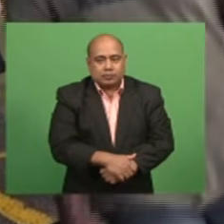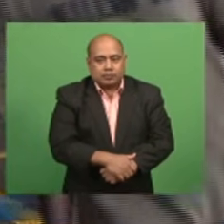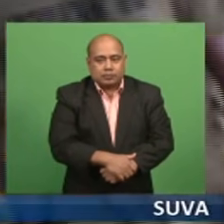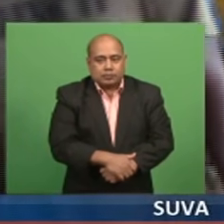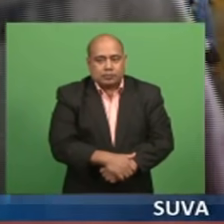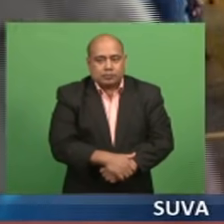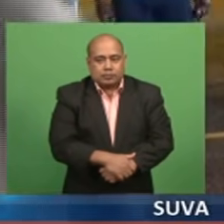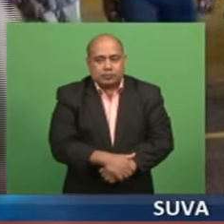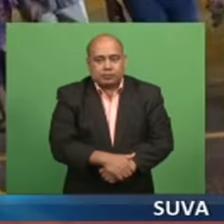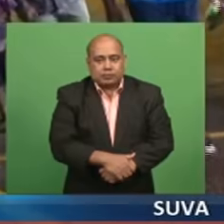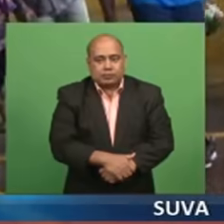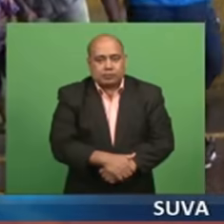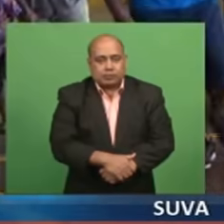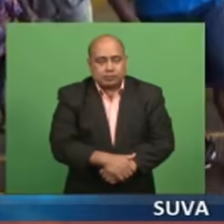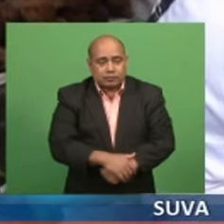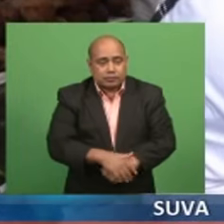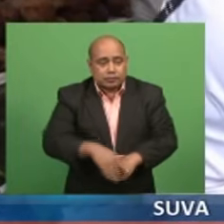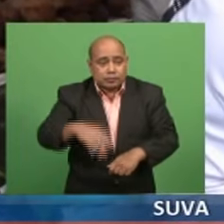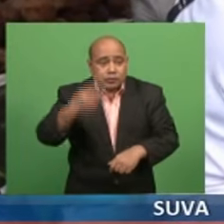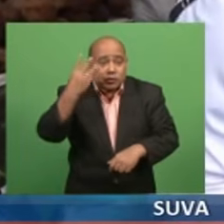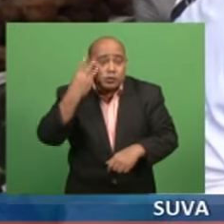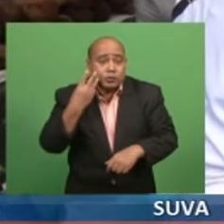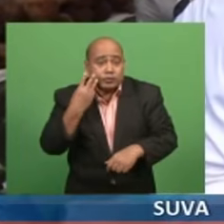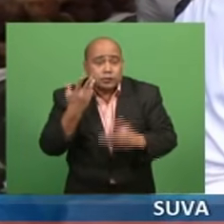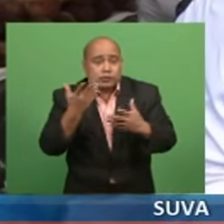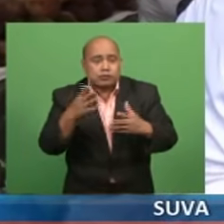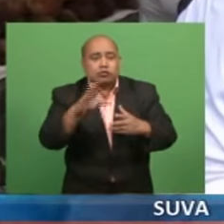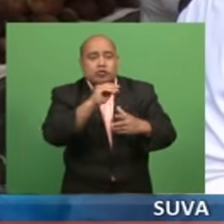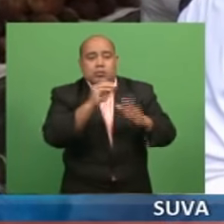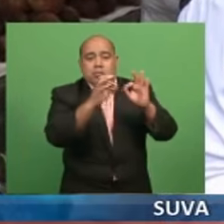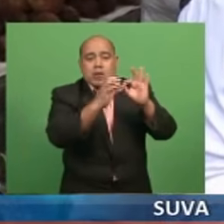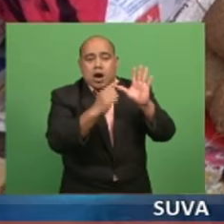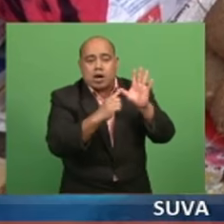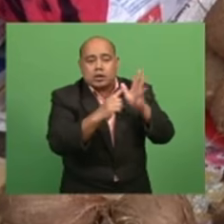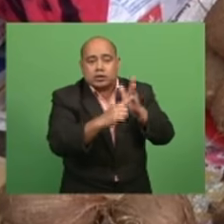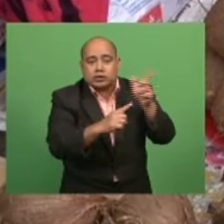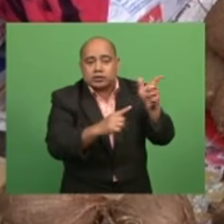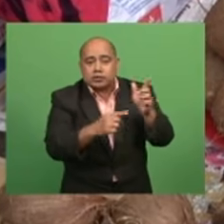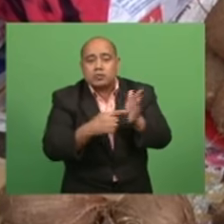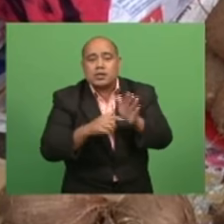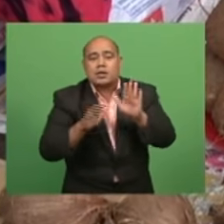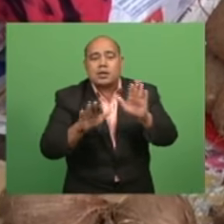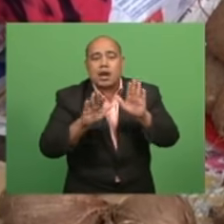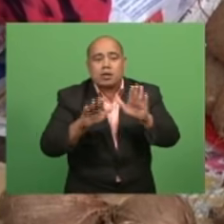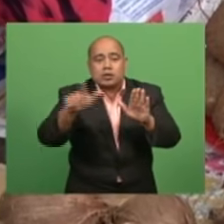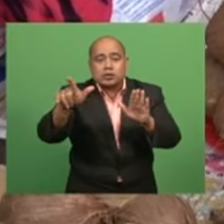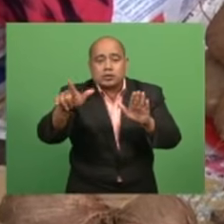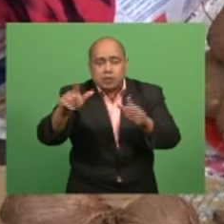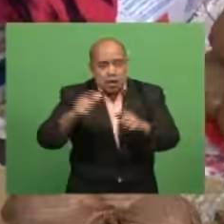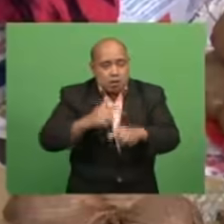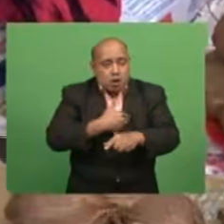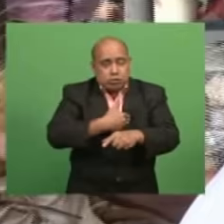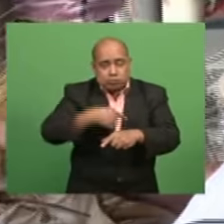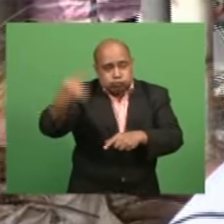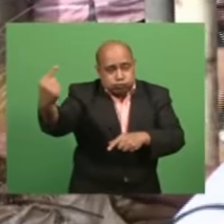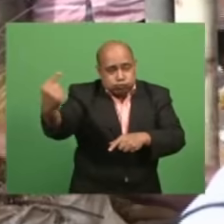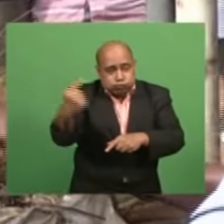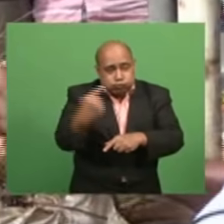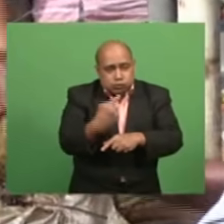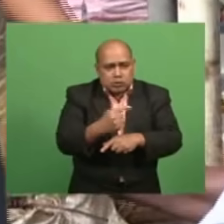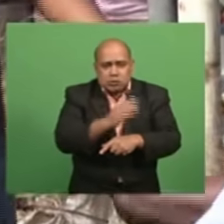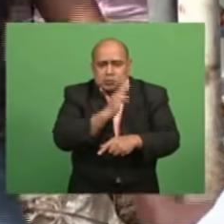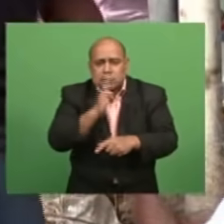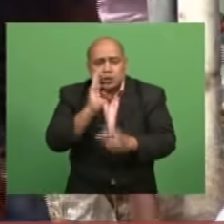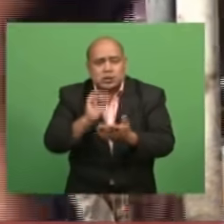Lemivarosila from Bautailevu left home early this morning to get the best spot at the market, as she missed out on sales for the past 4 weeks.